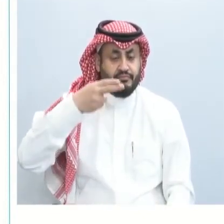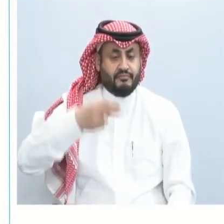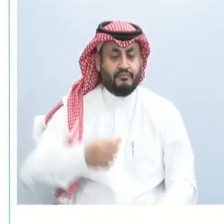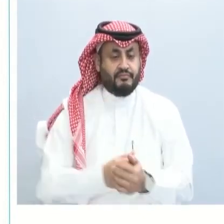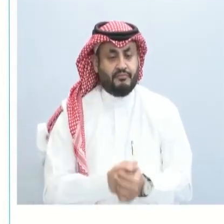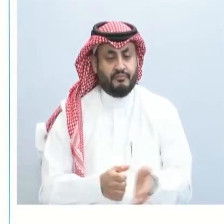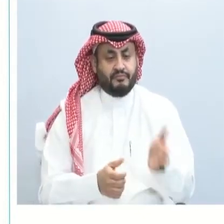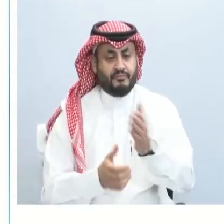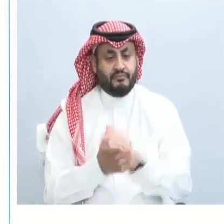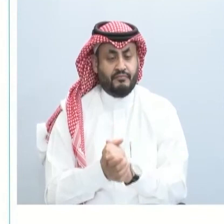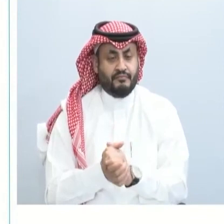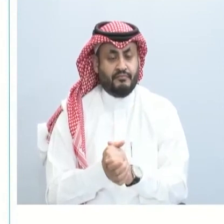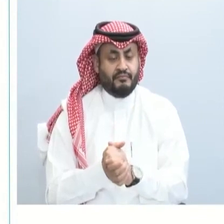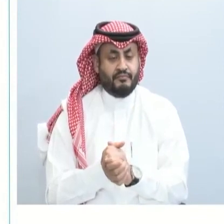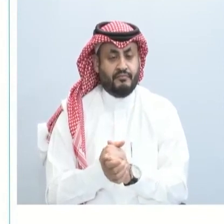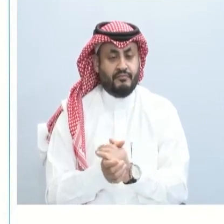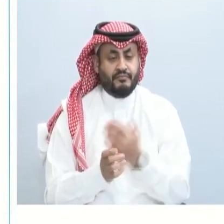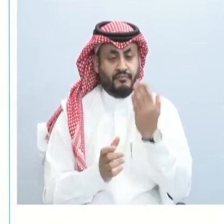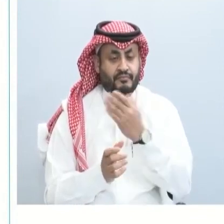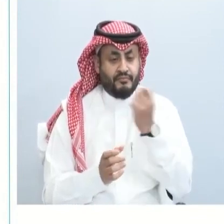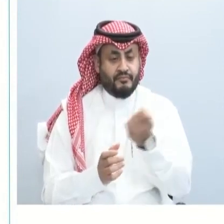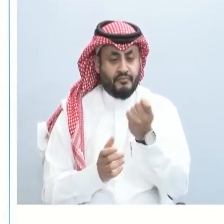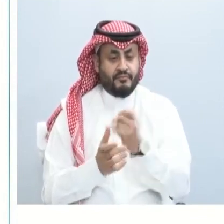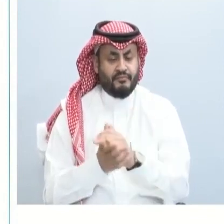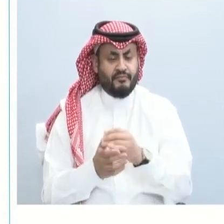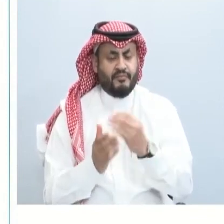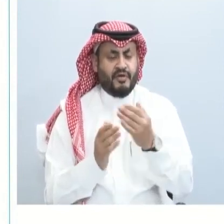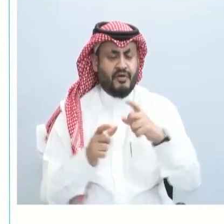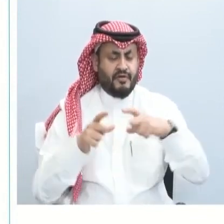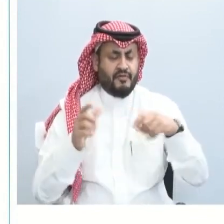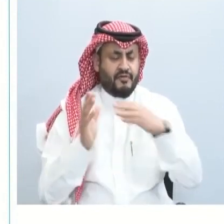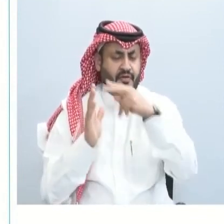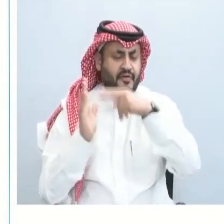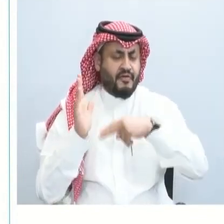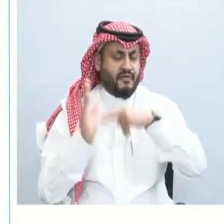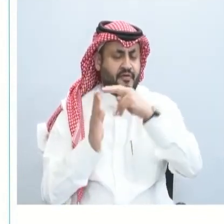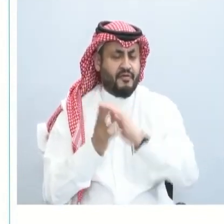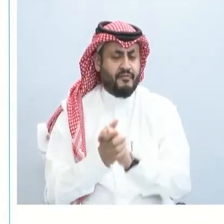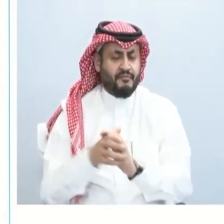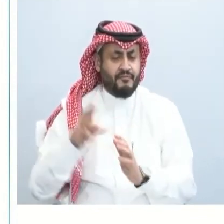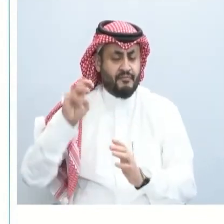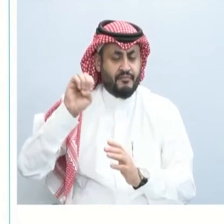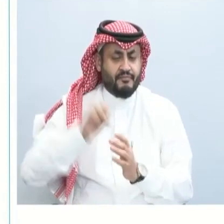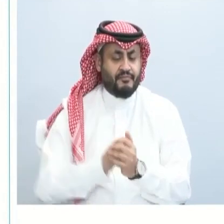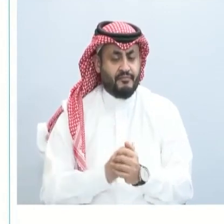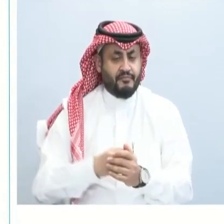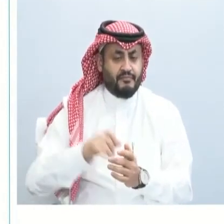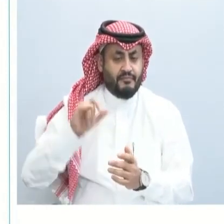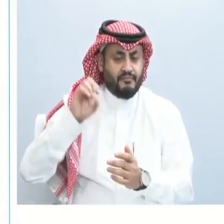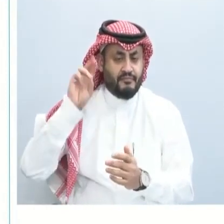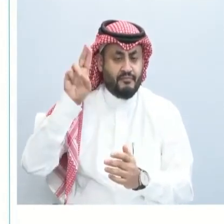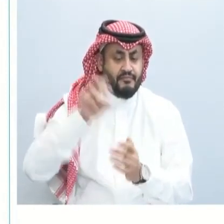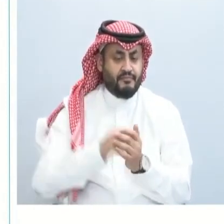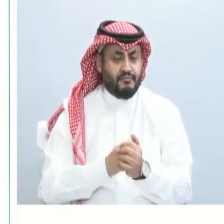to read and rewrite a short text using me, you, him, her,